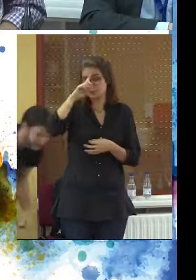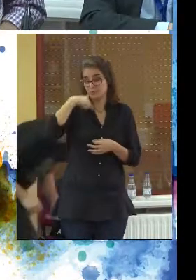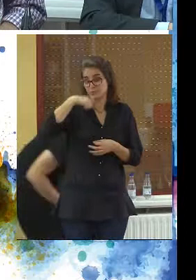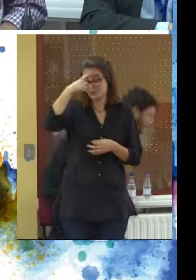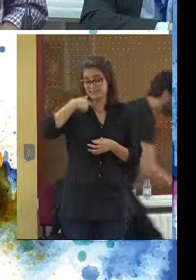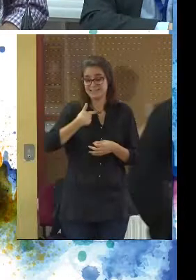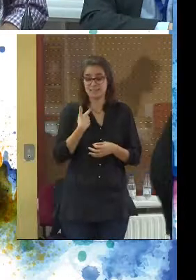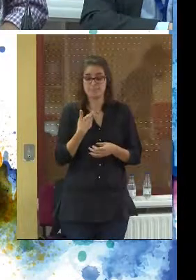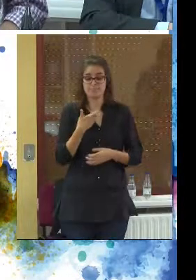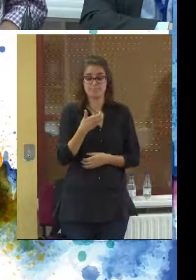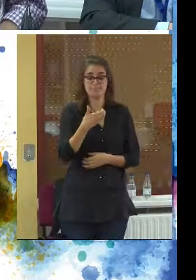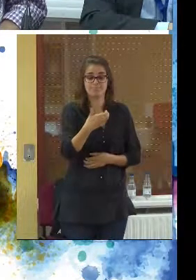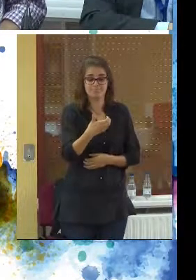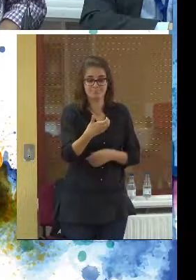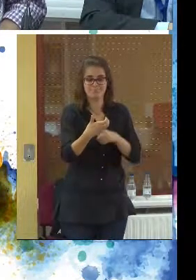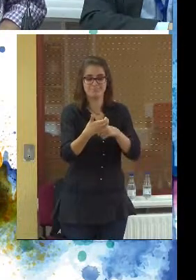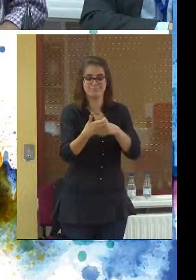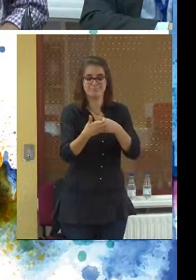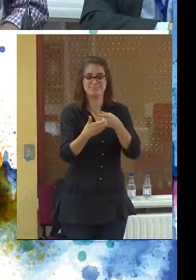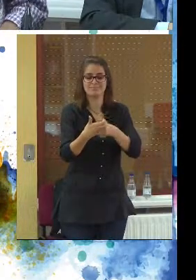and I've got the information there.